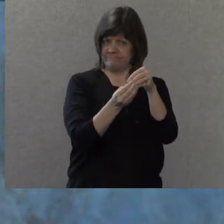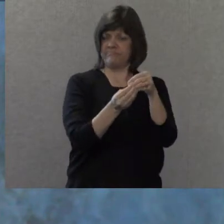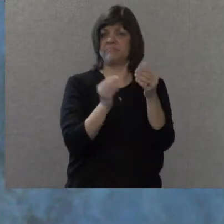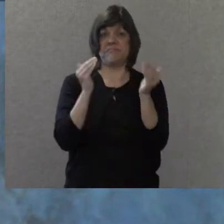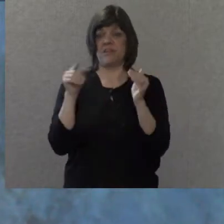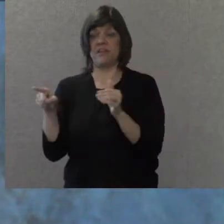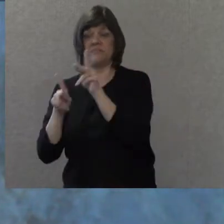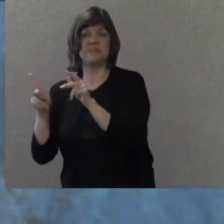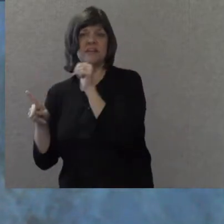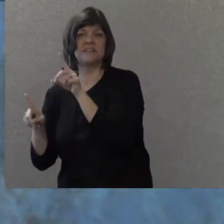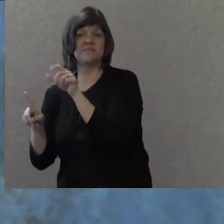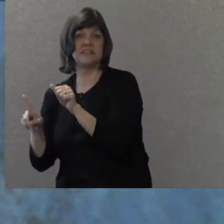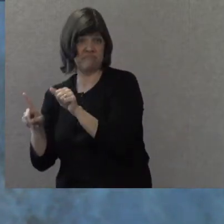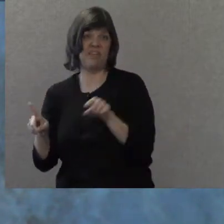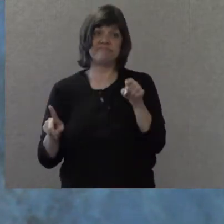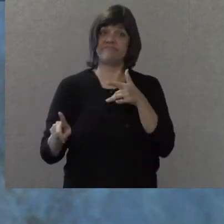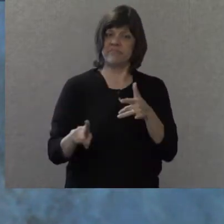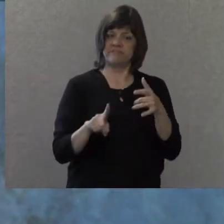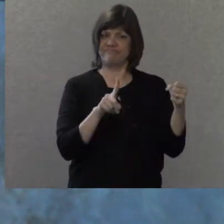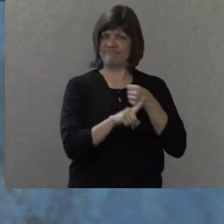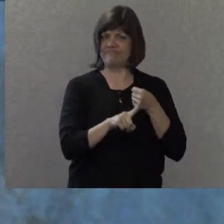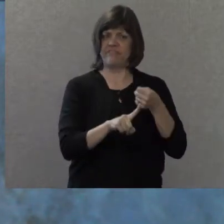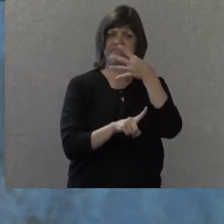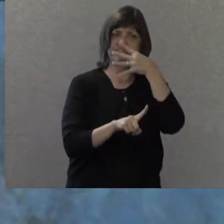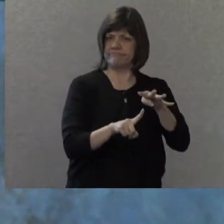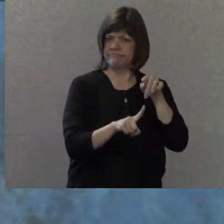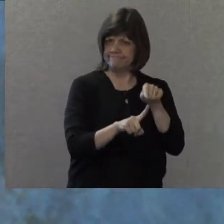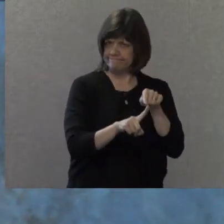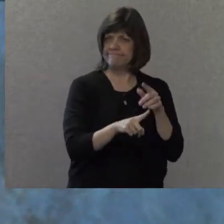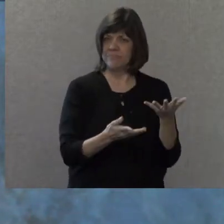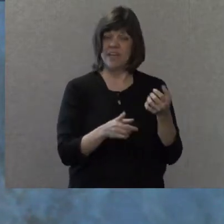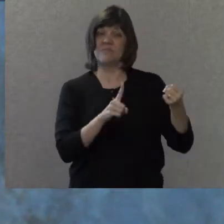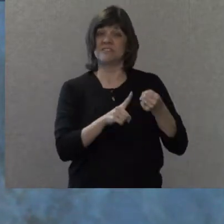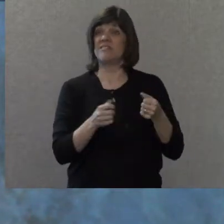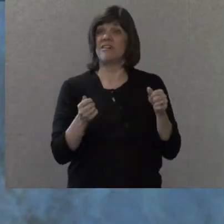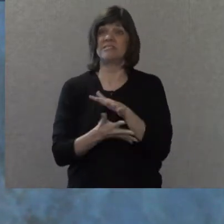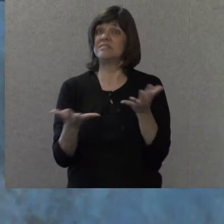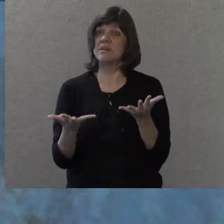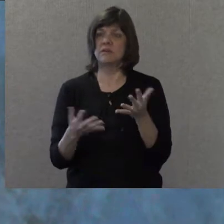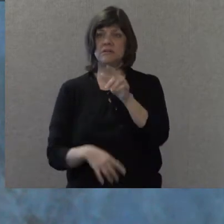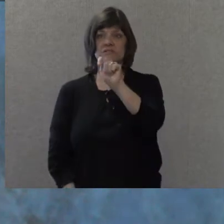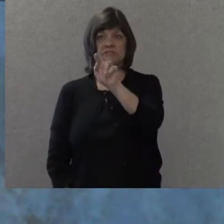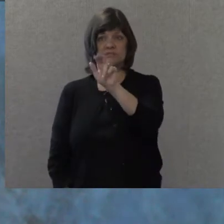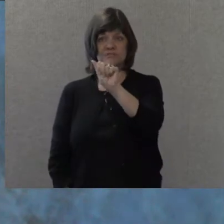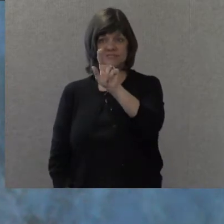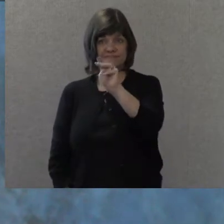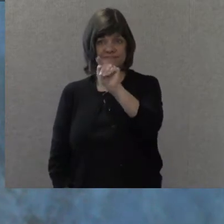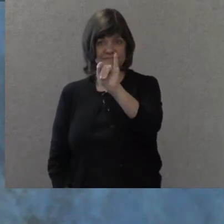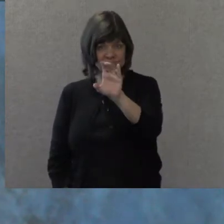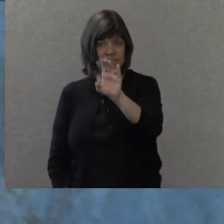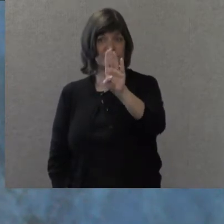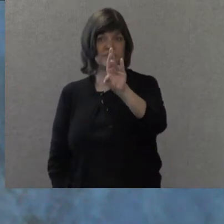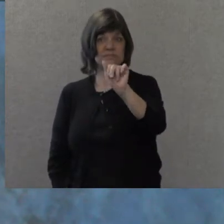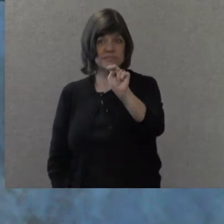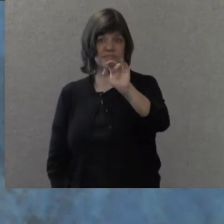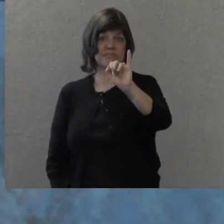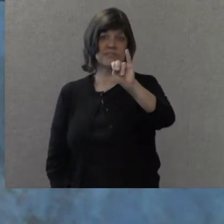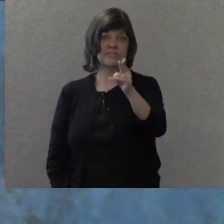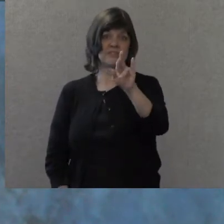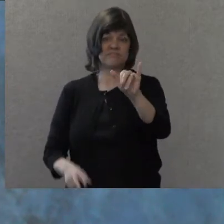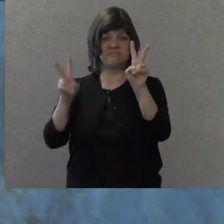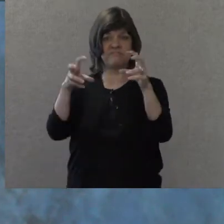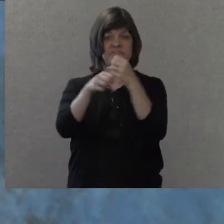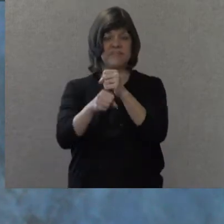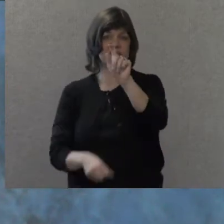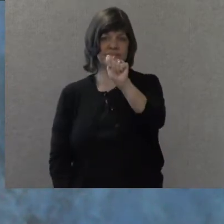likely than people without disabilities to be abused or neglected. Abuse can cause traumatic brain injury as a result